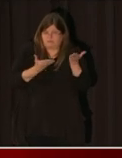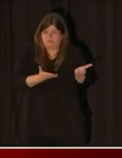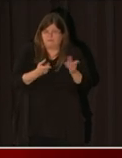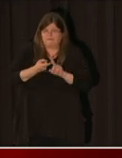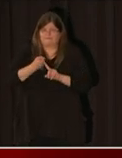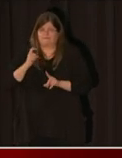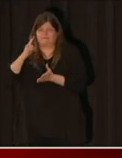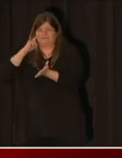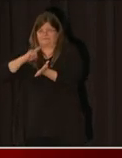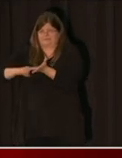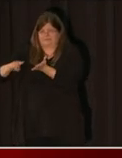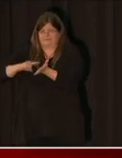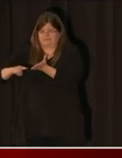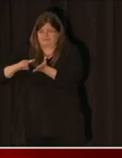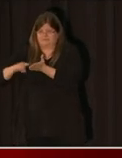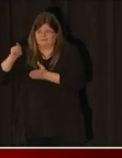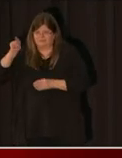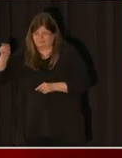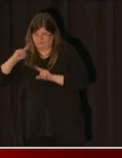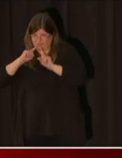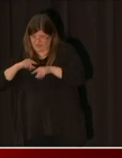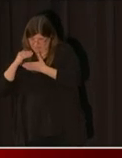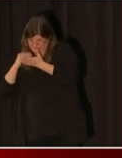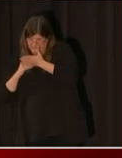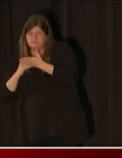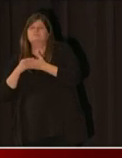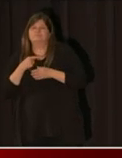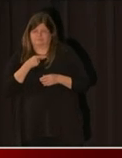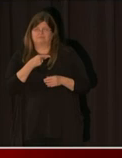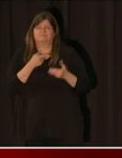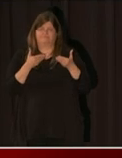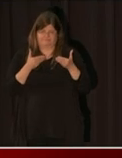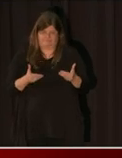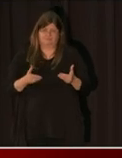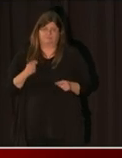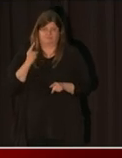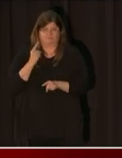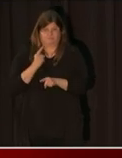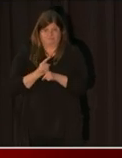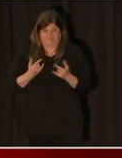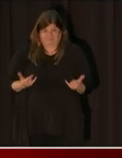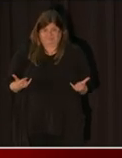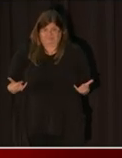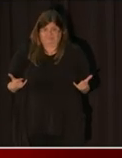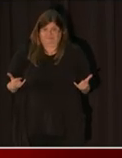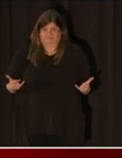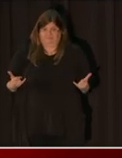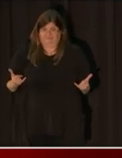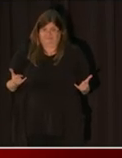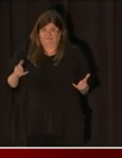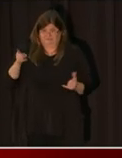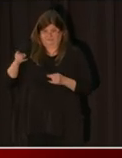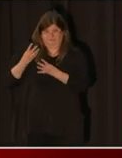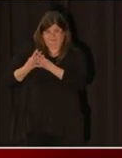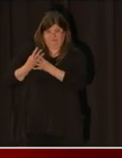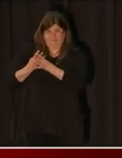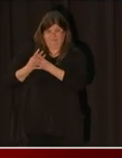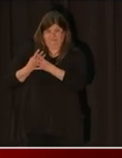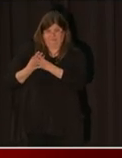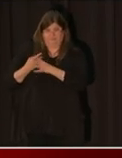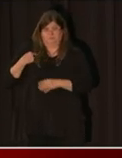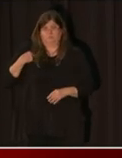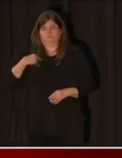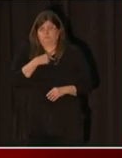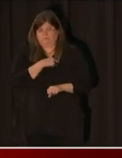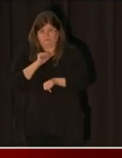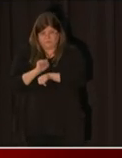report. Right now, our DOC and our Emergency Operations Center are working together to